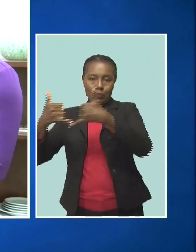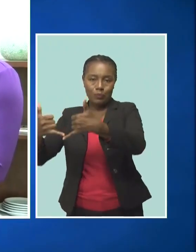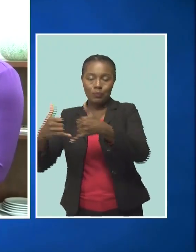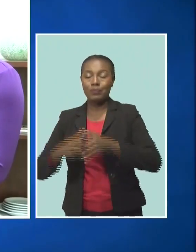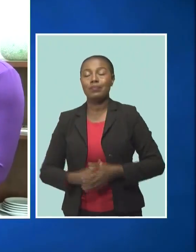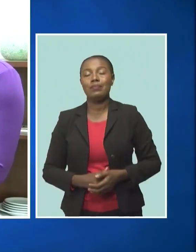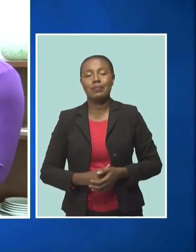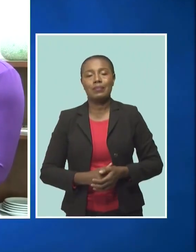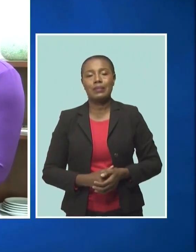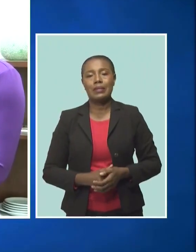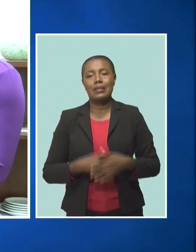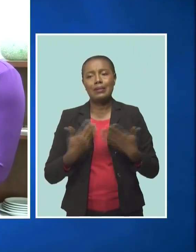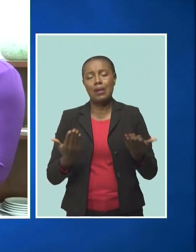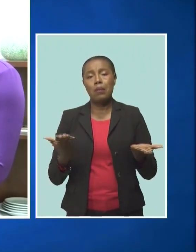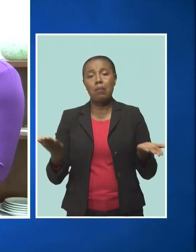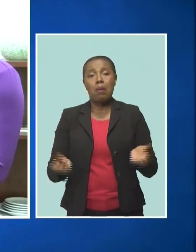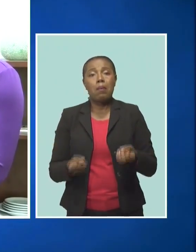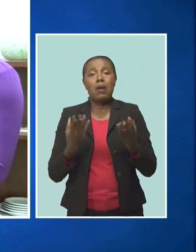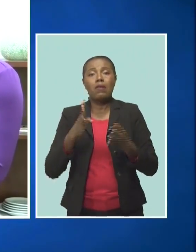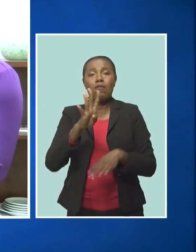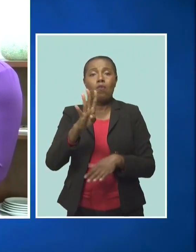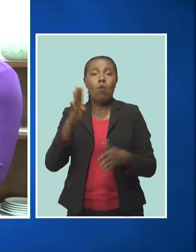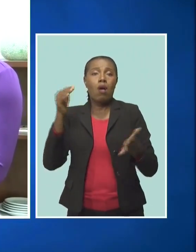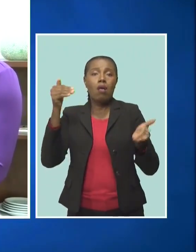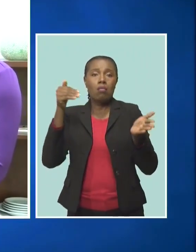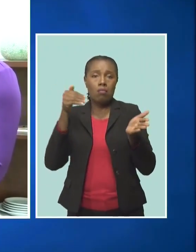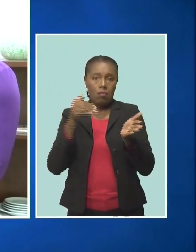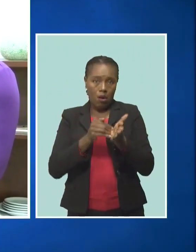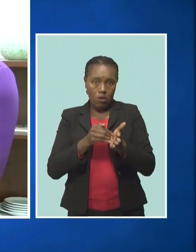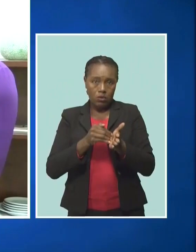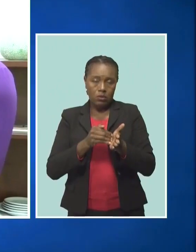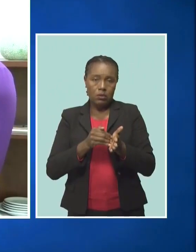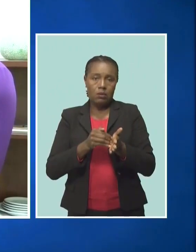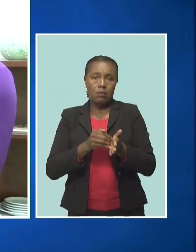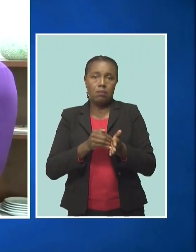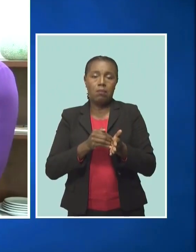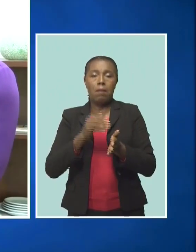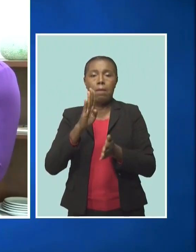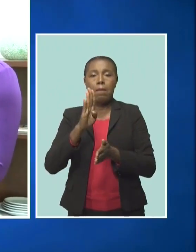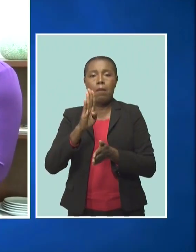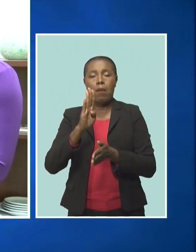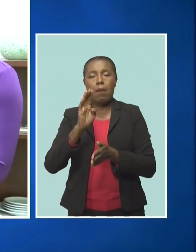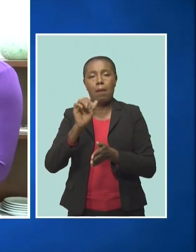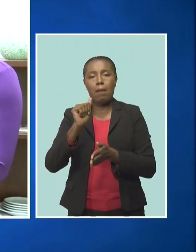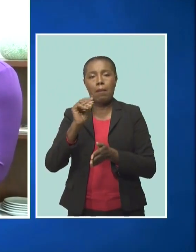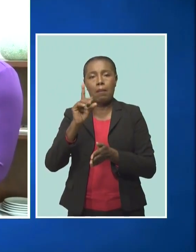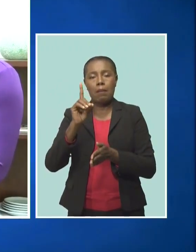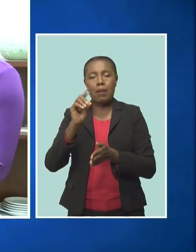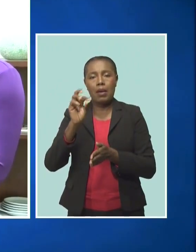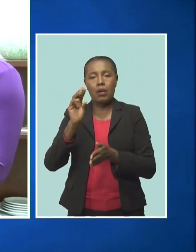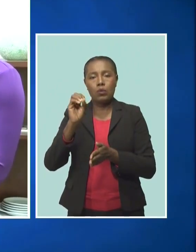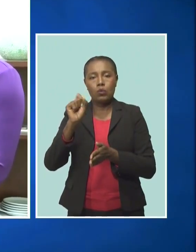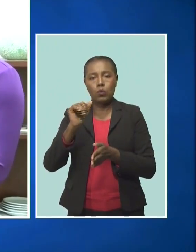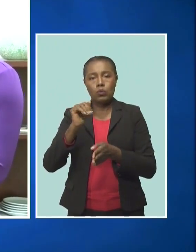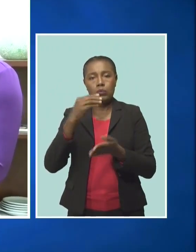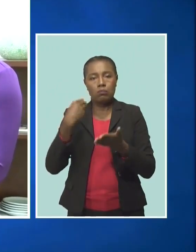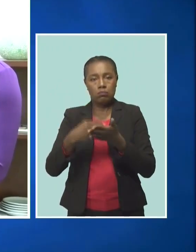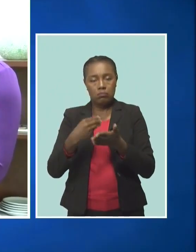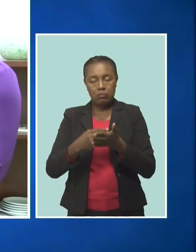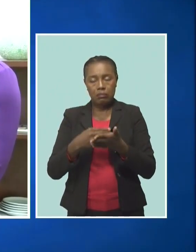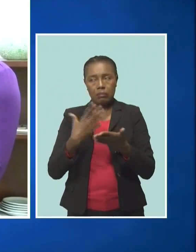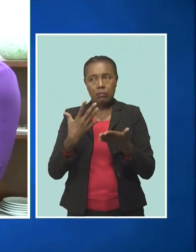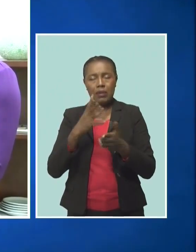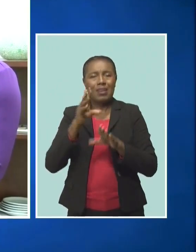award is approximately $4,000 Barbados, and it includes not only the actual